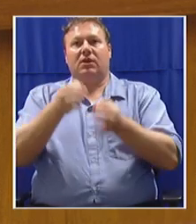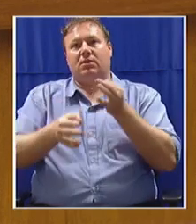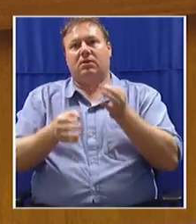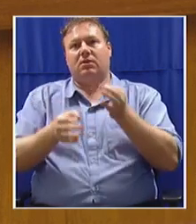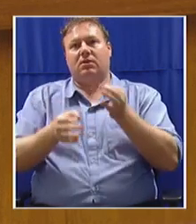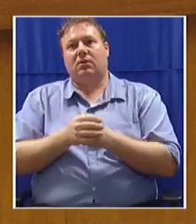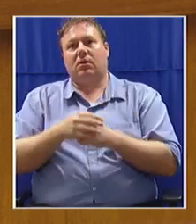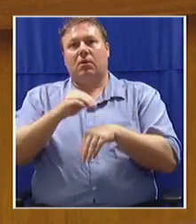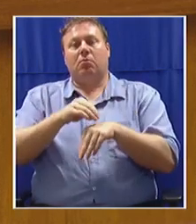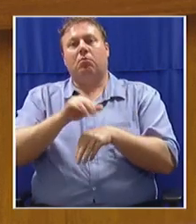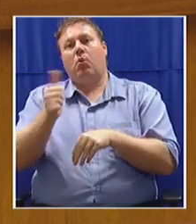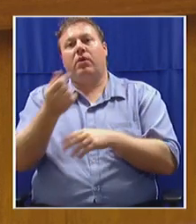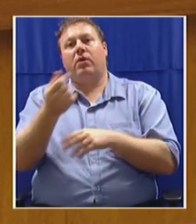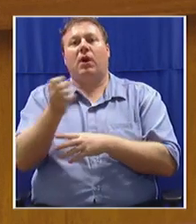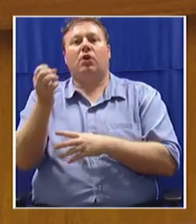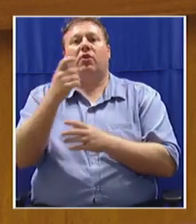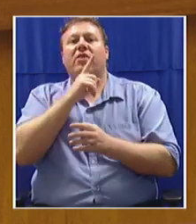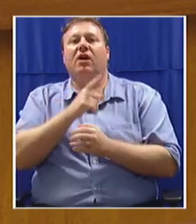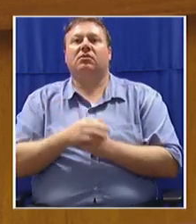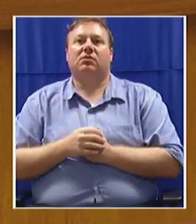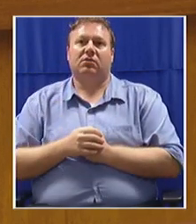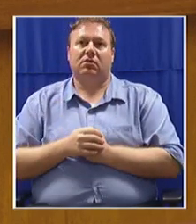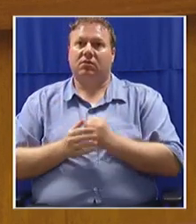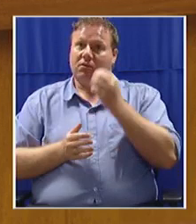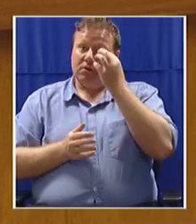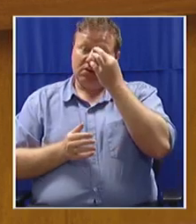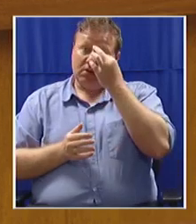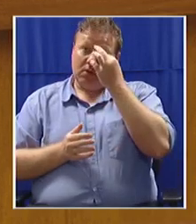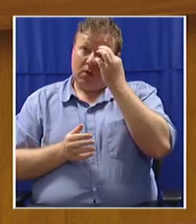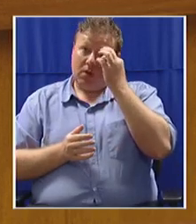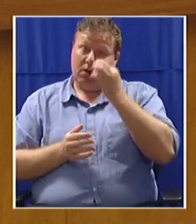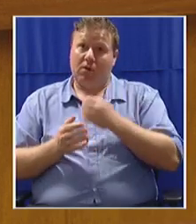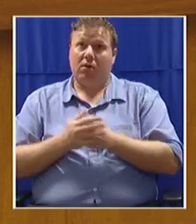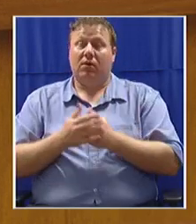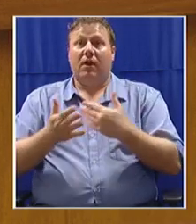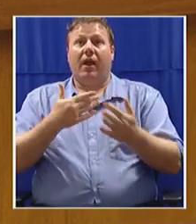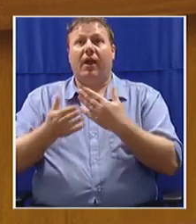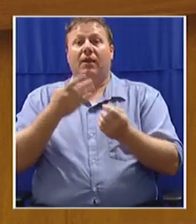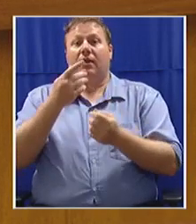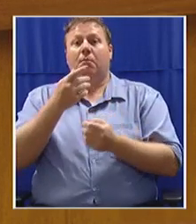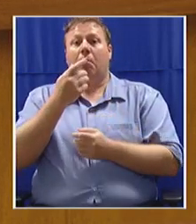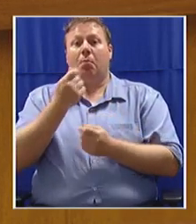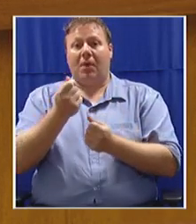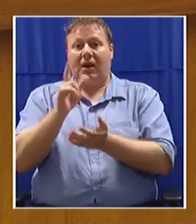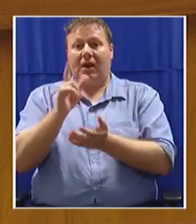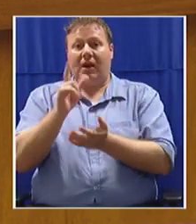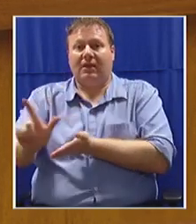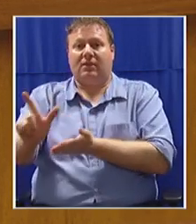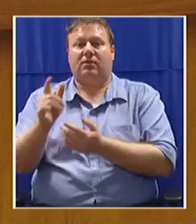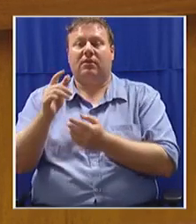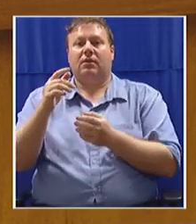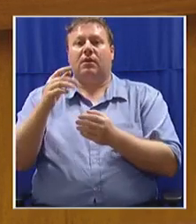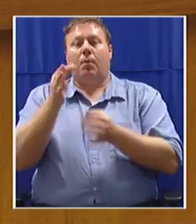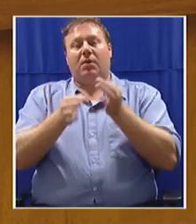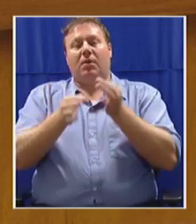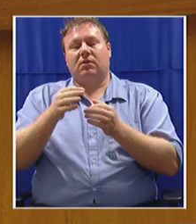than 100,000 rands. Any money lent to the political party, any money paid on